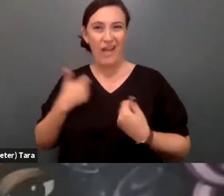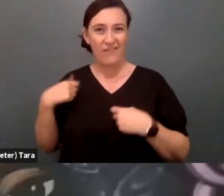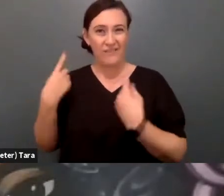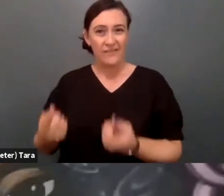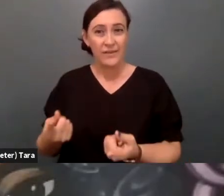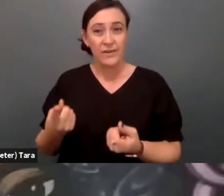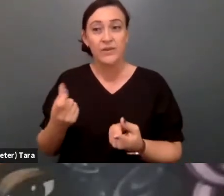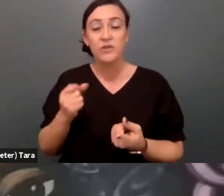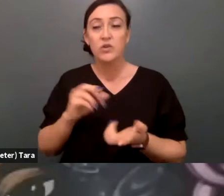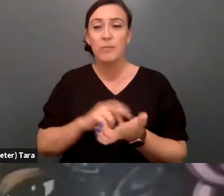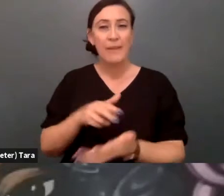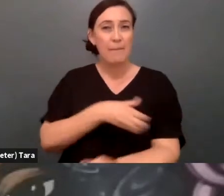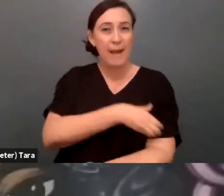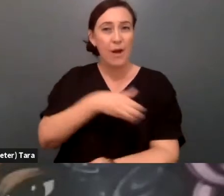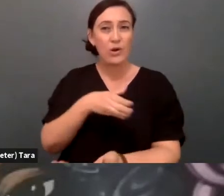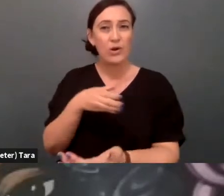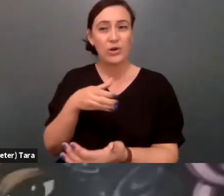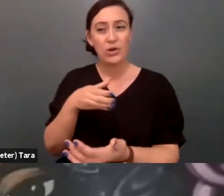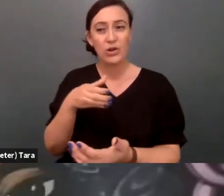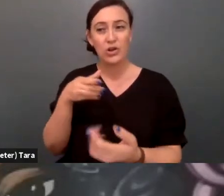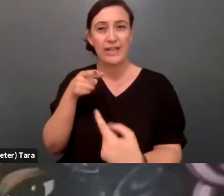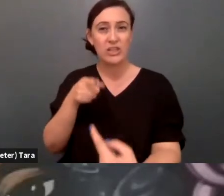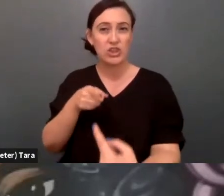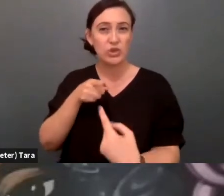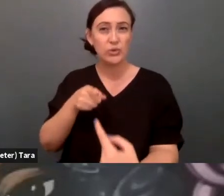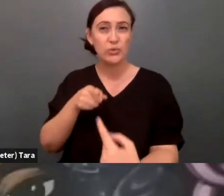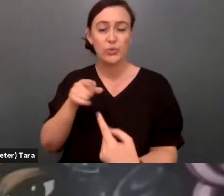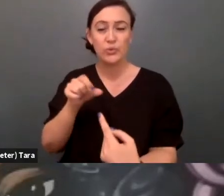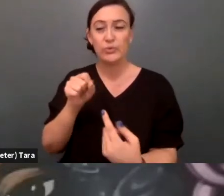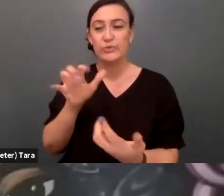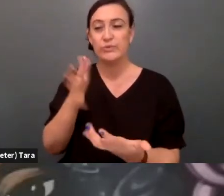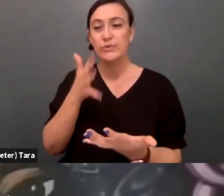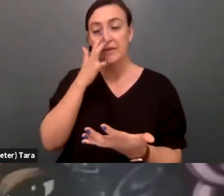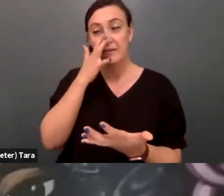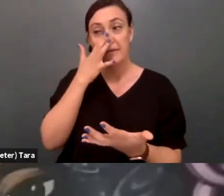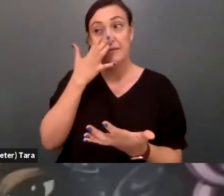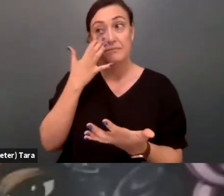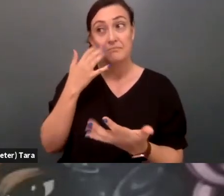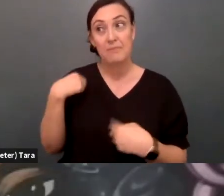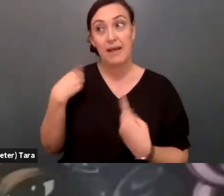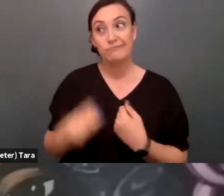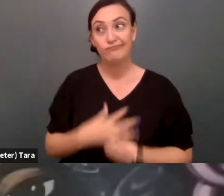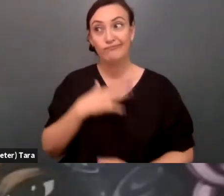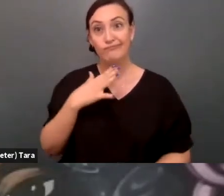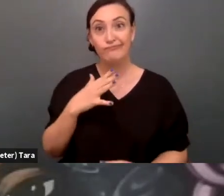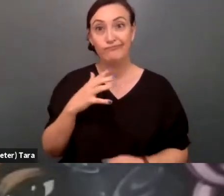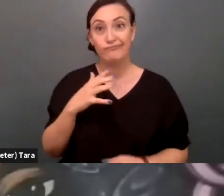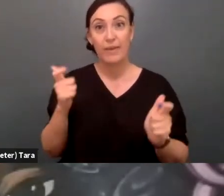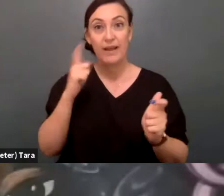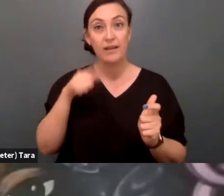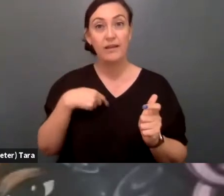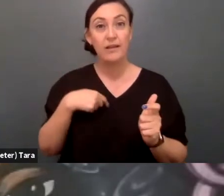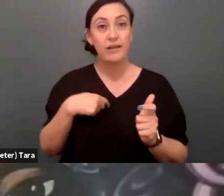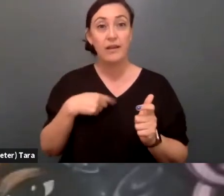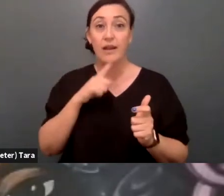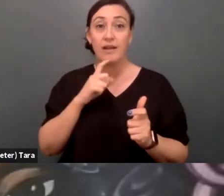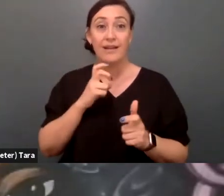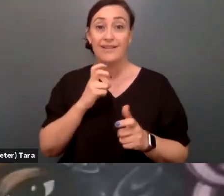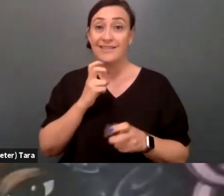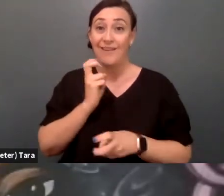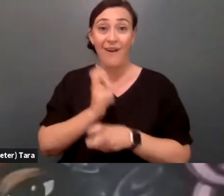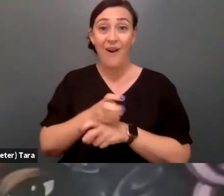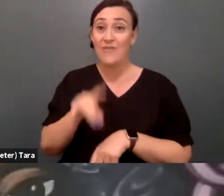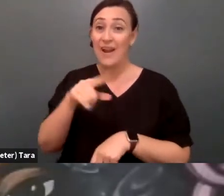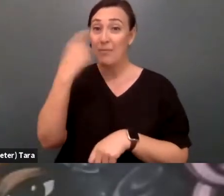this power issue has really been potent, and you hard pressed to find a Black woman